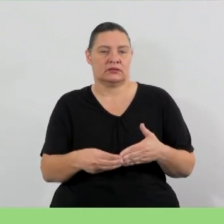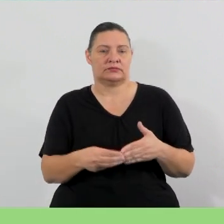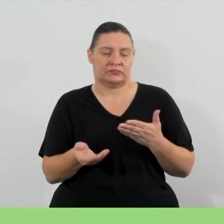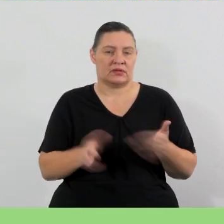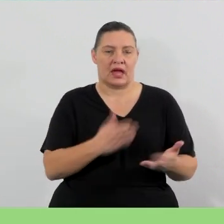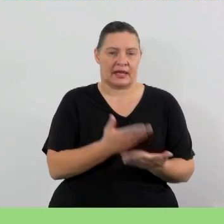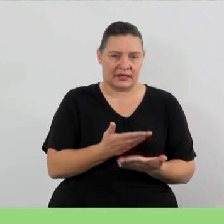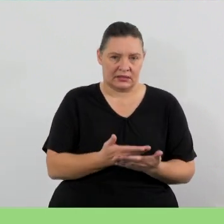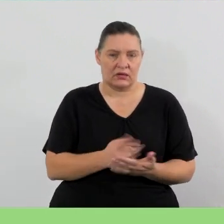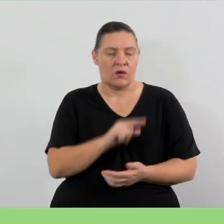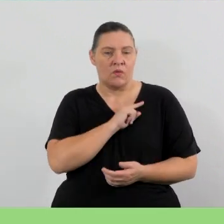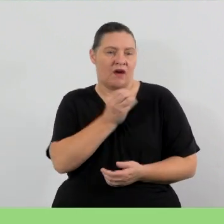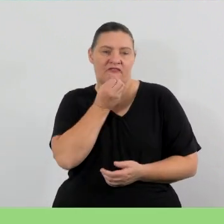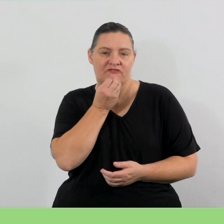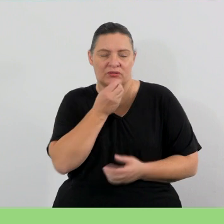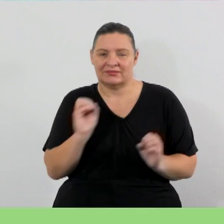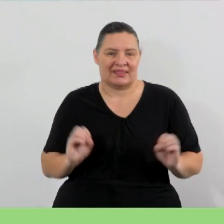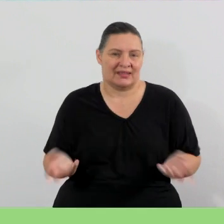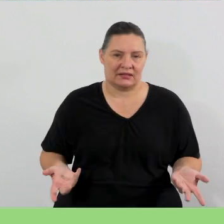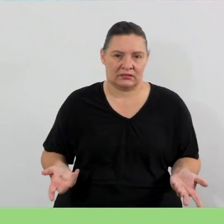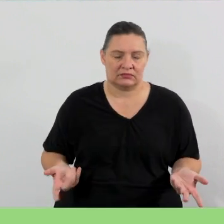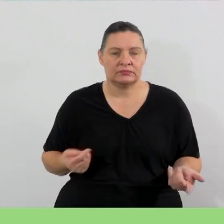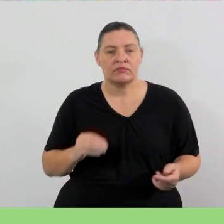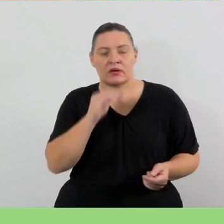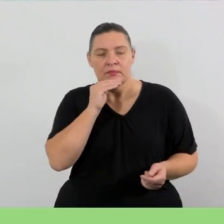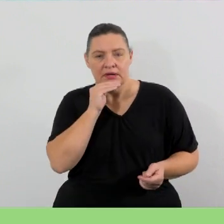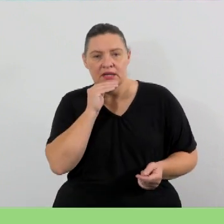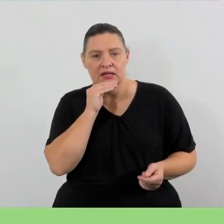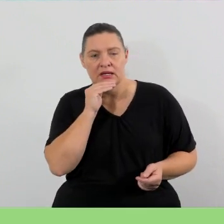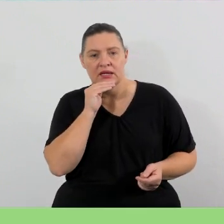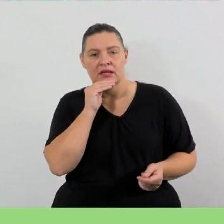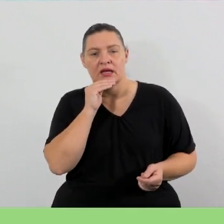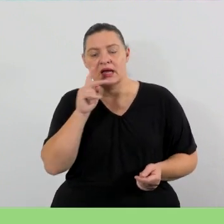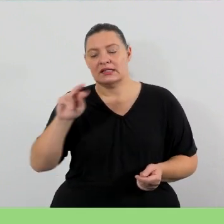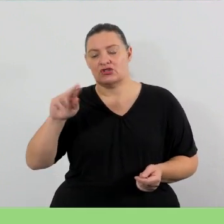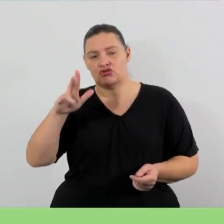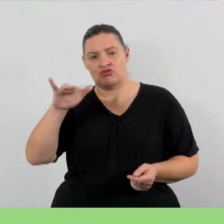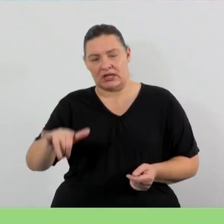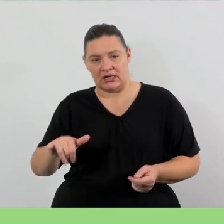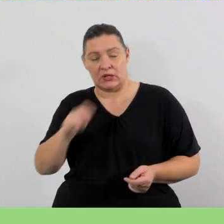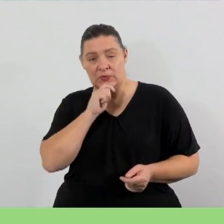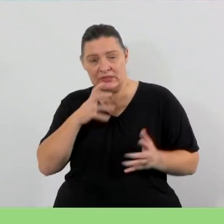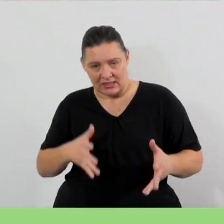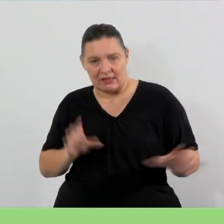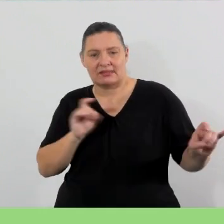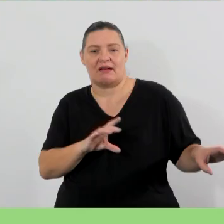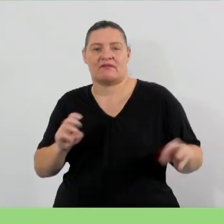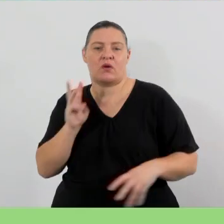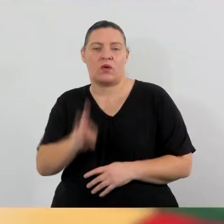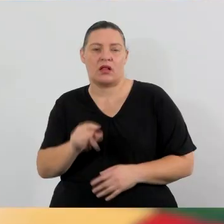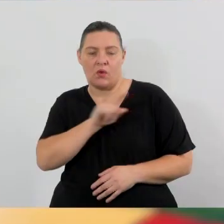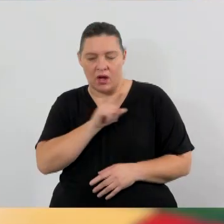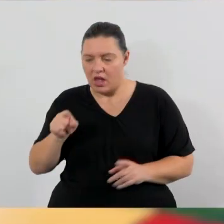them dying because they don't have food to eat. And that will mean our tertiary consumers also will suffer, because now they